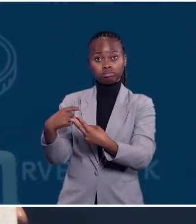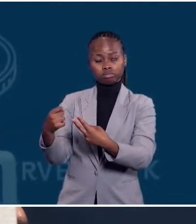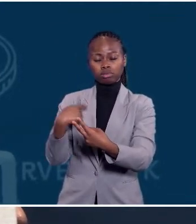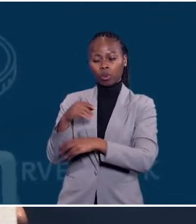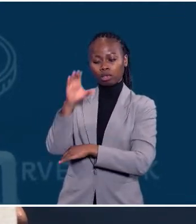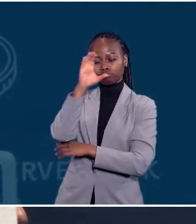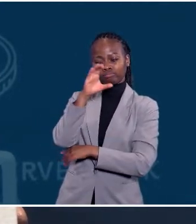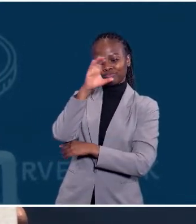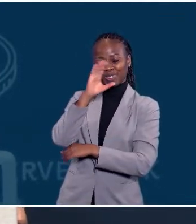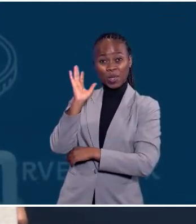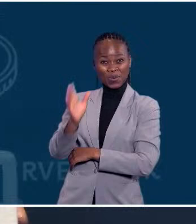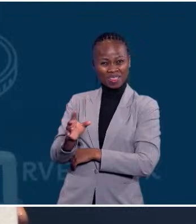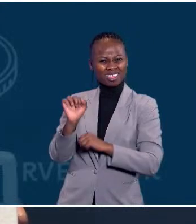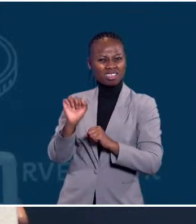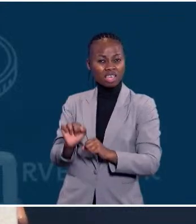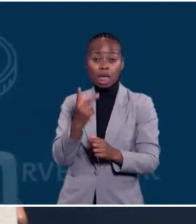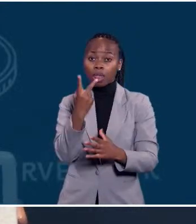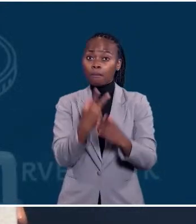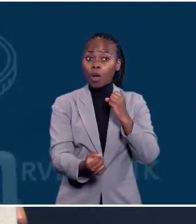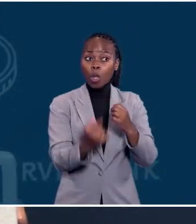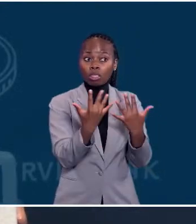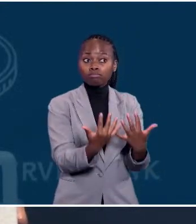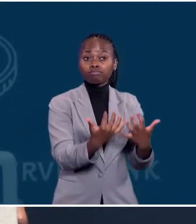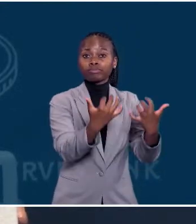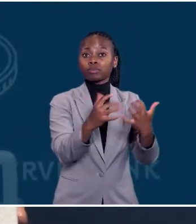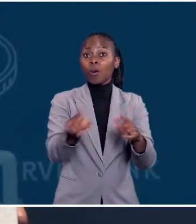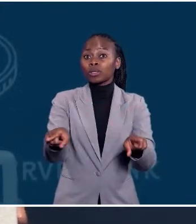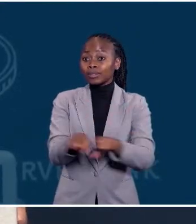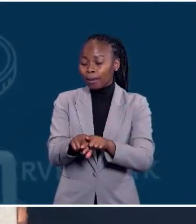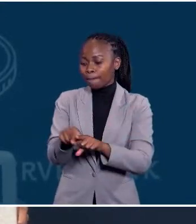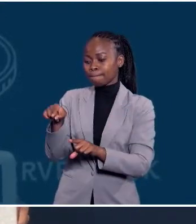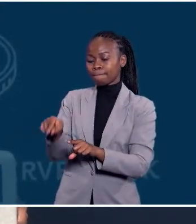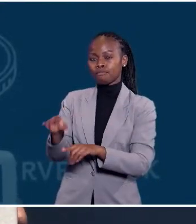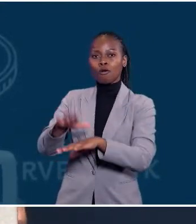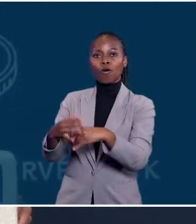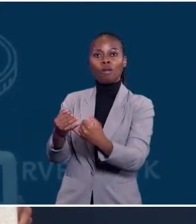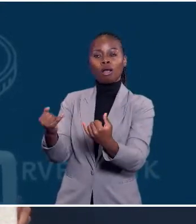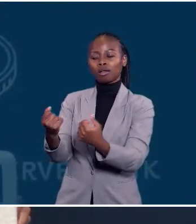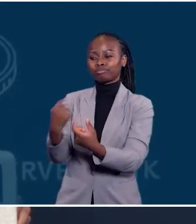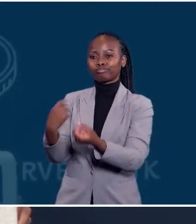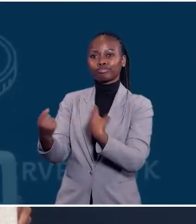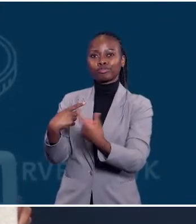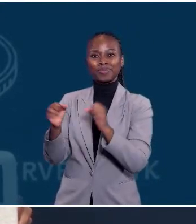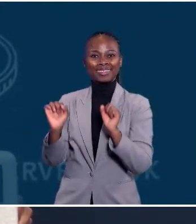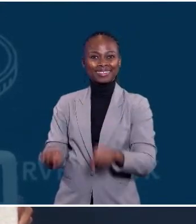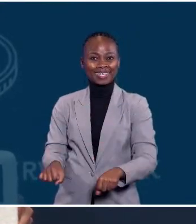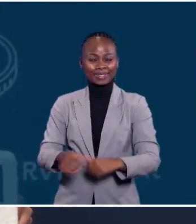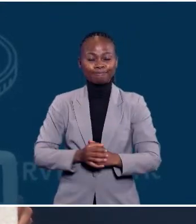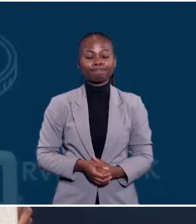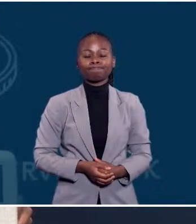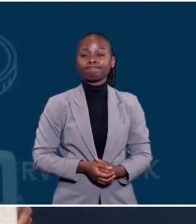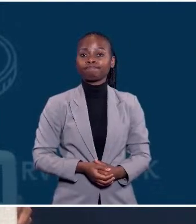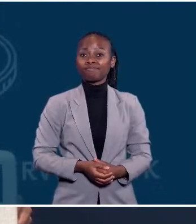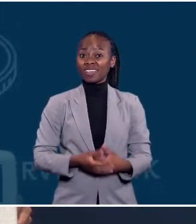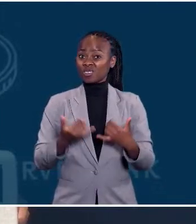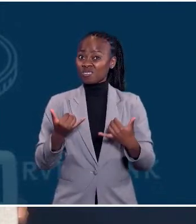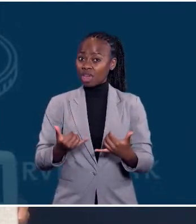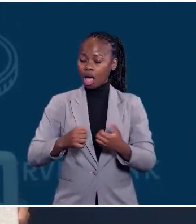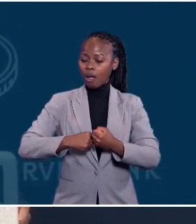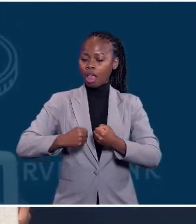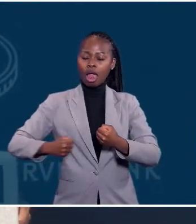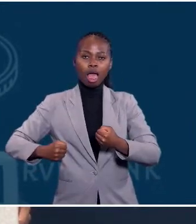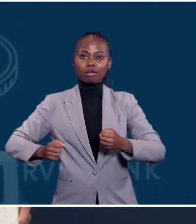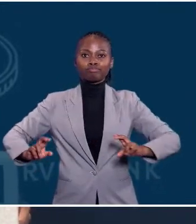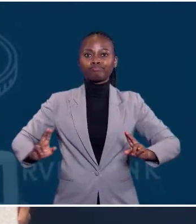to make use of that platform as well. So without any further ado, I will now hand over to the